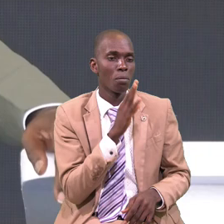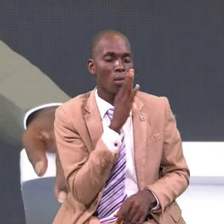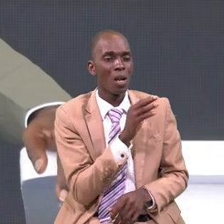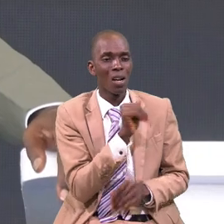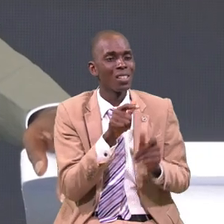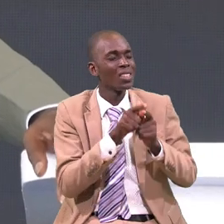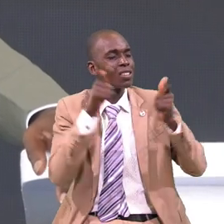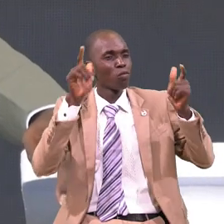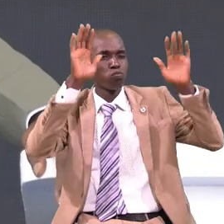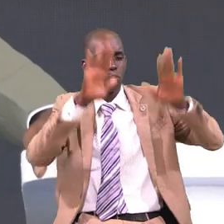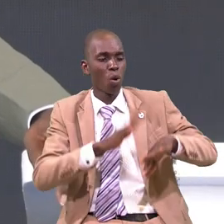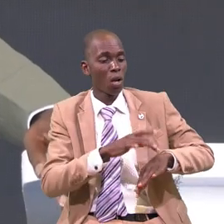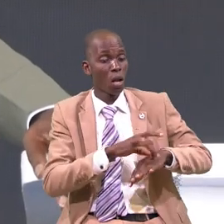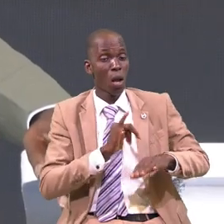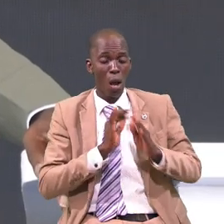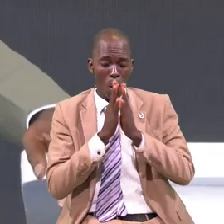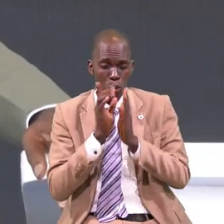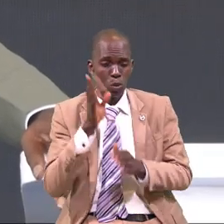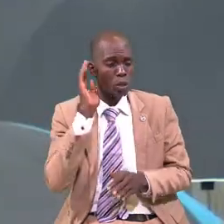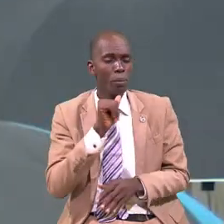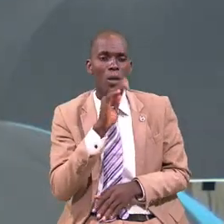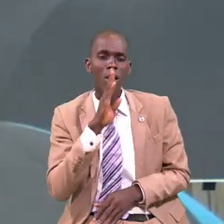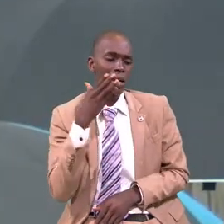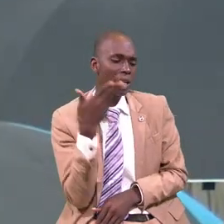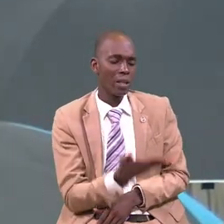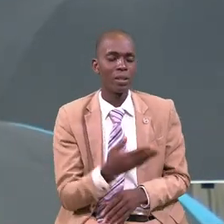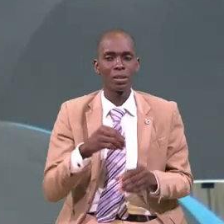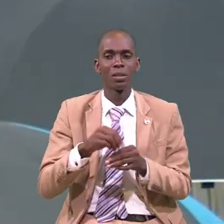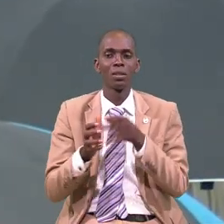I pray you'll not go through the great tribulation.